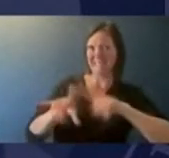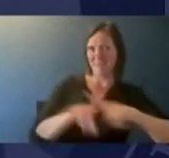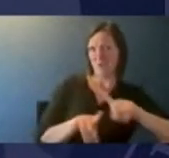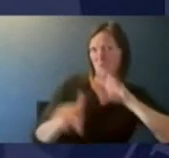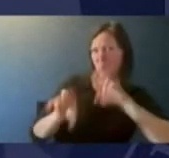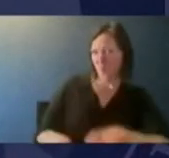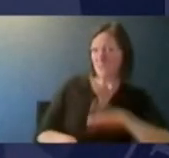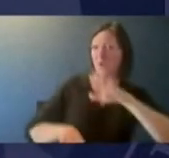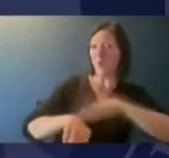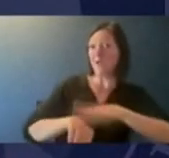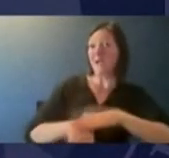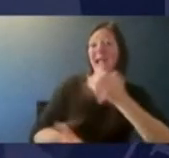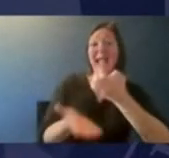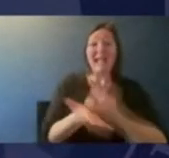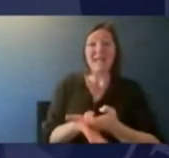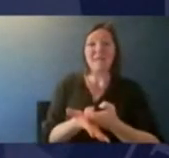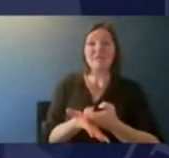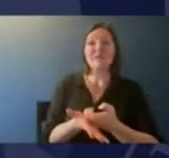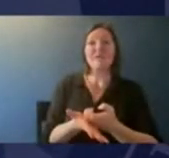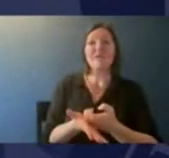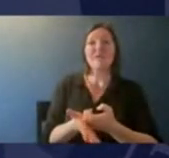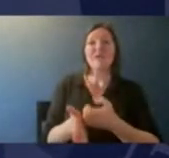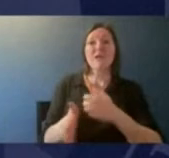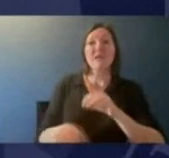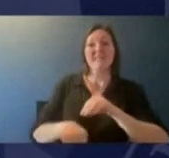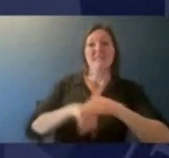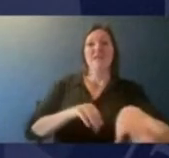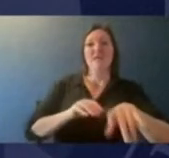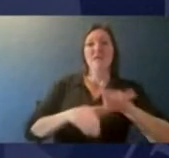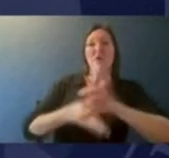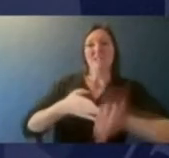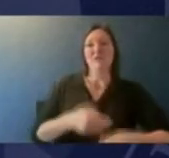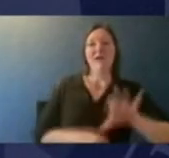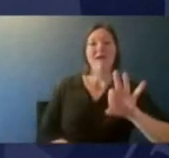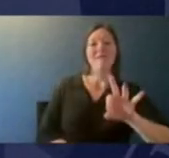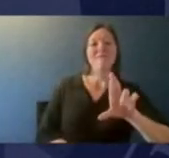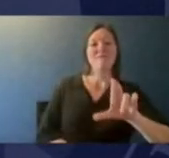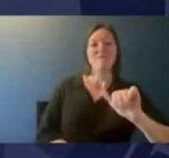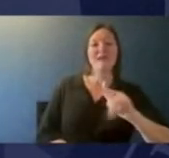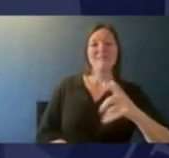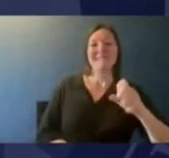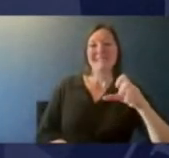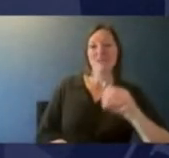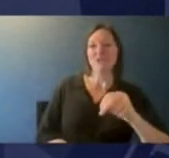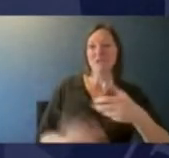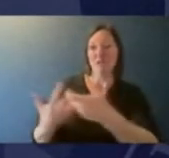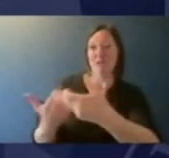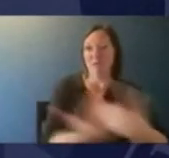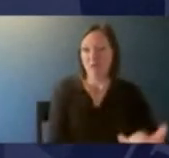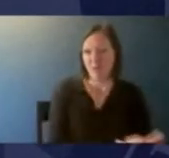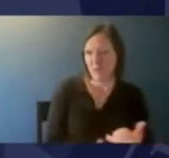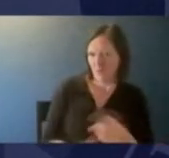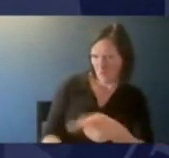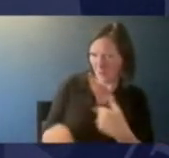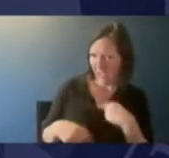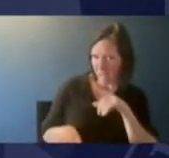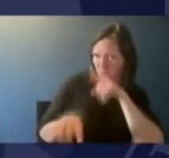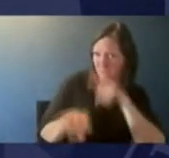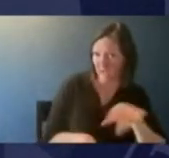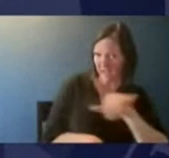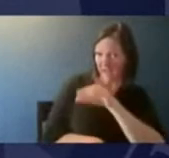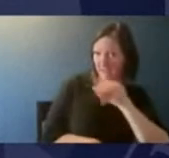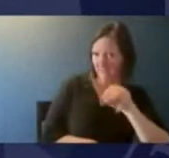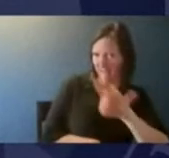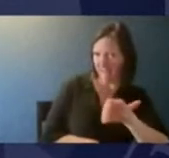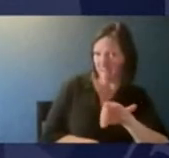the economic consequences of fragmentation, and they've cited some of your calls for friendshoring. So I'm curious if you have a response to that and the IMF's outlook